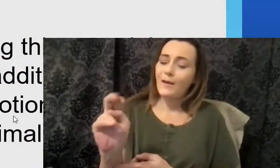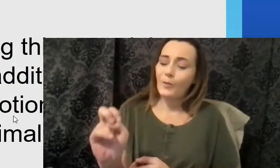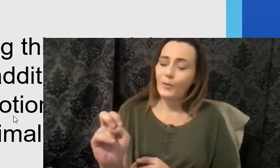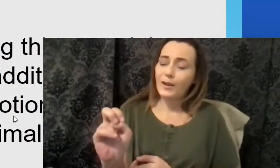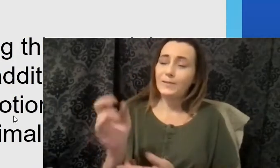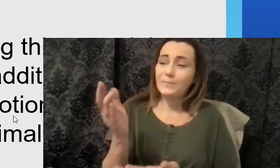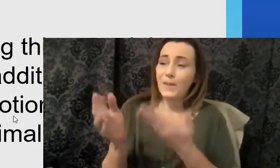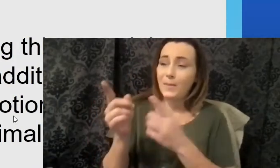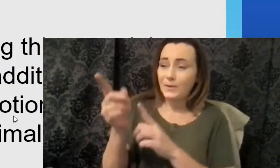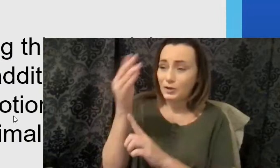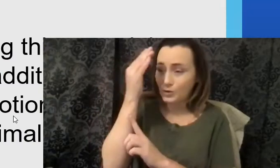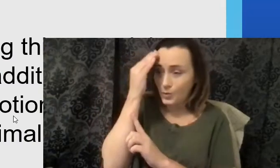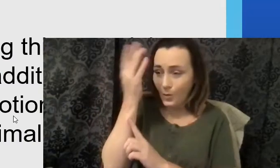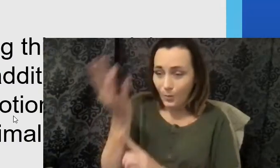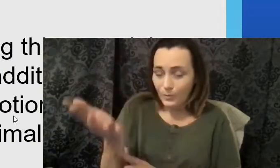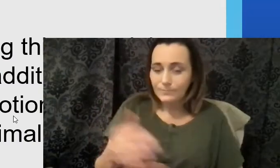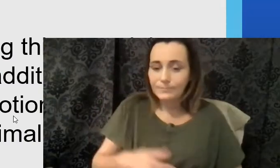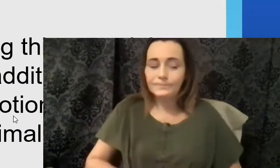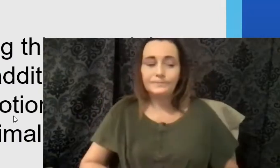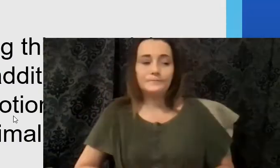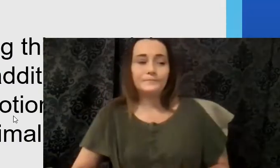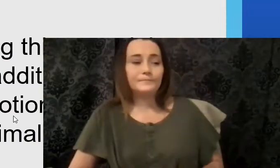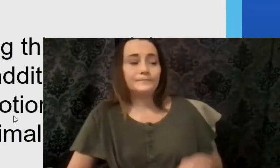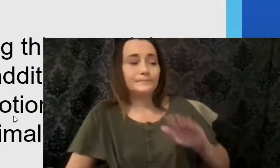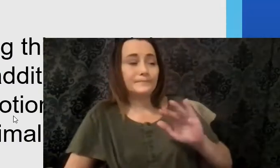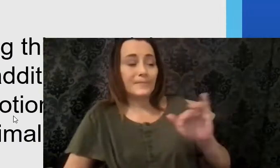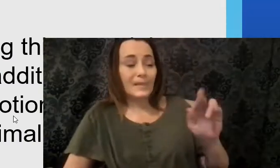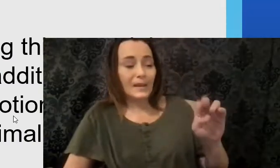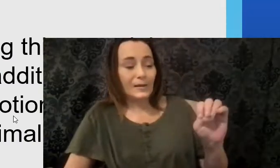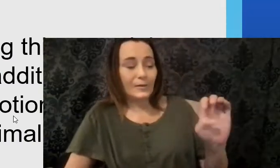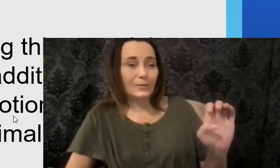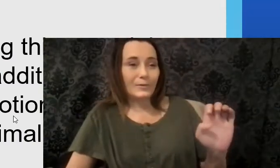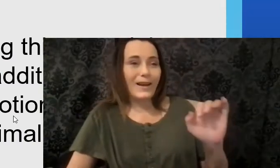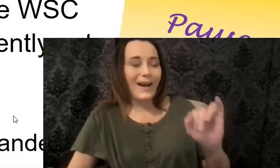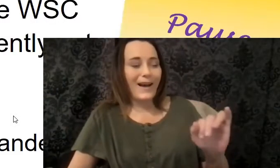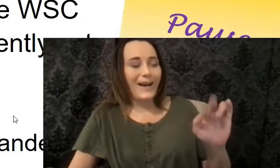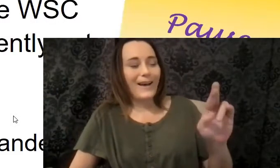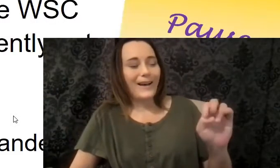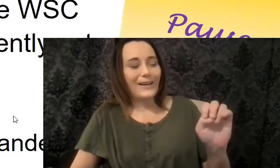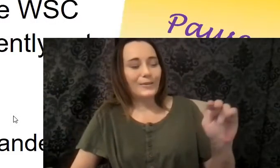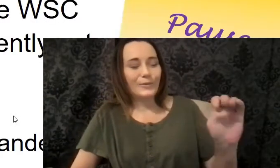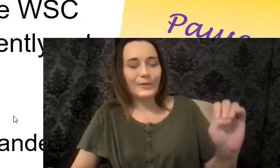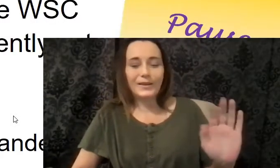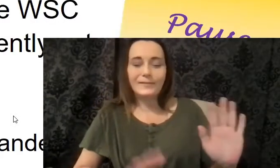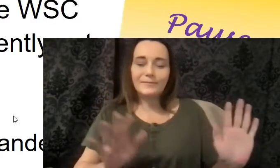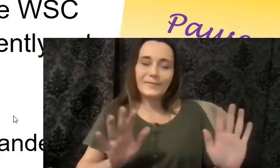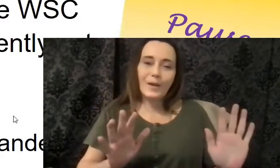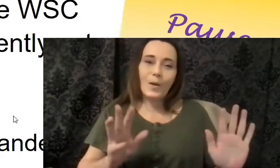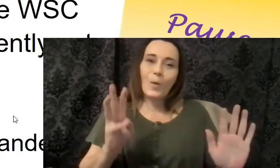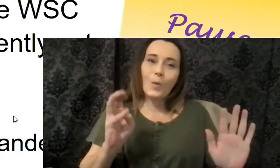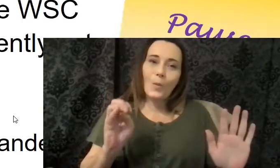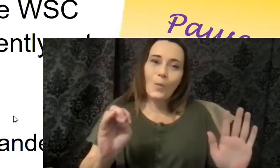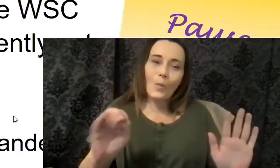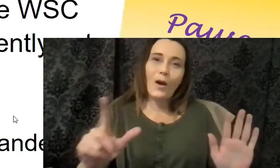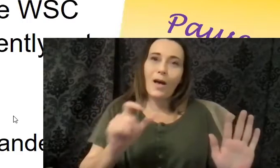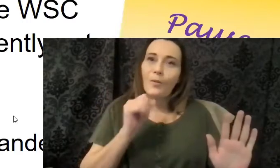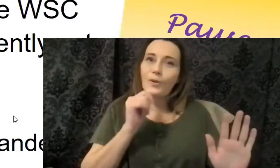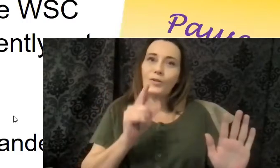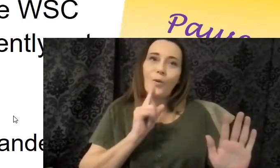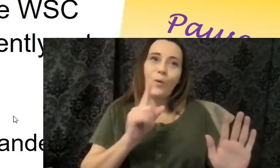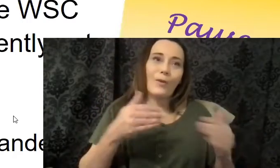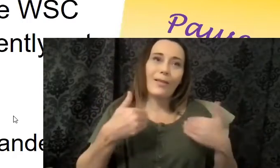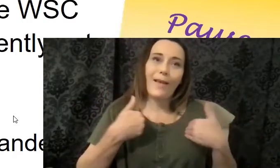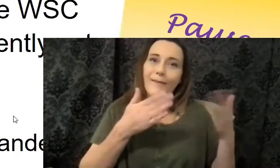would know. Hi. Well, we don't really have a plan per se. I mean,